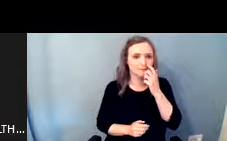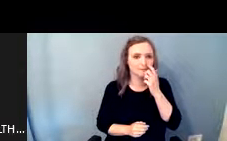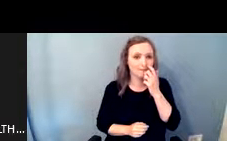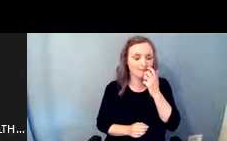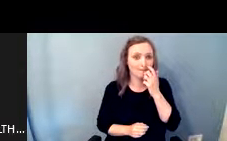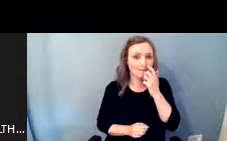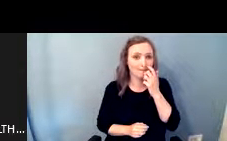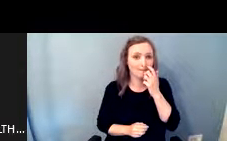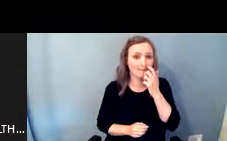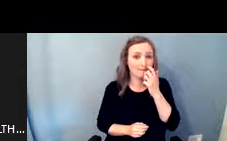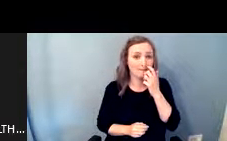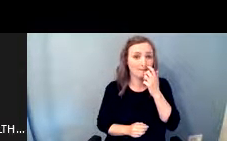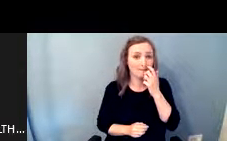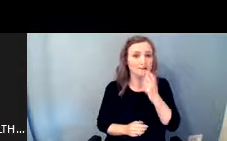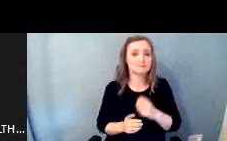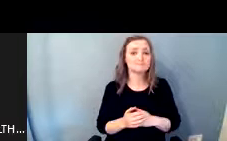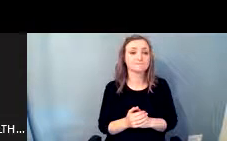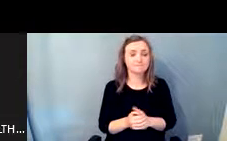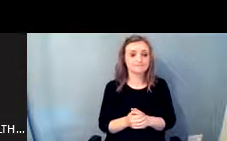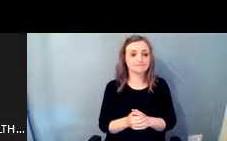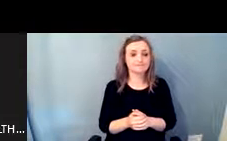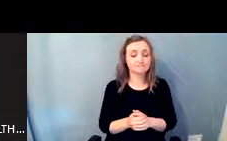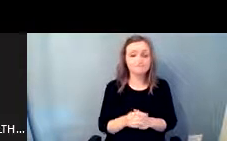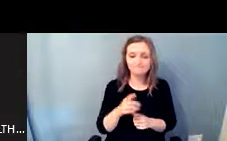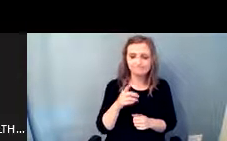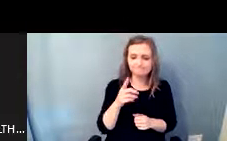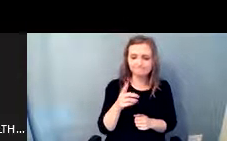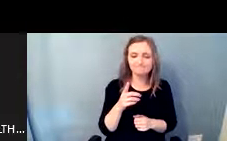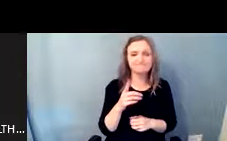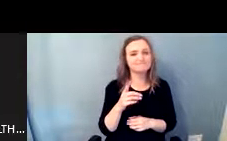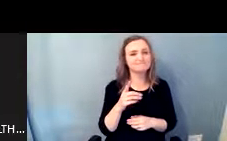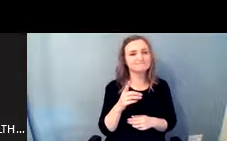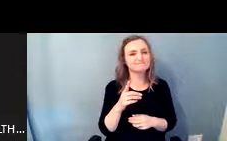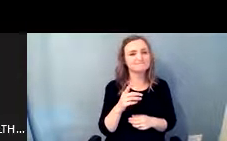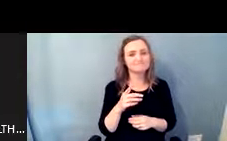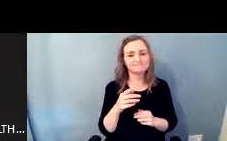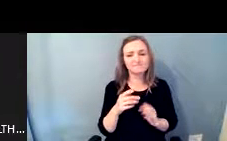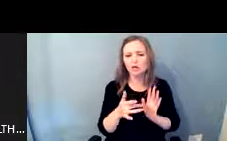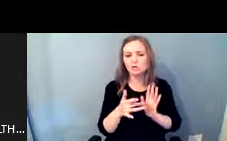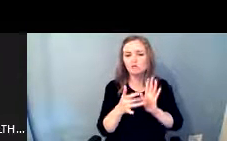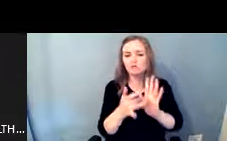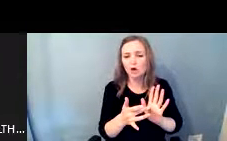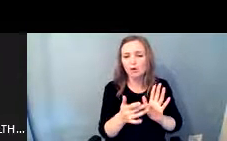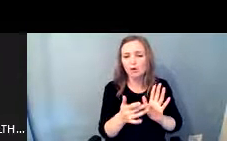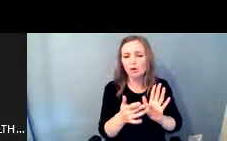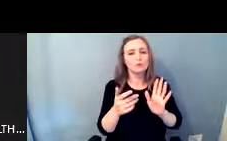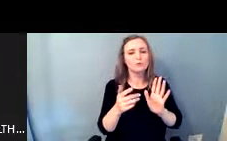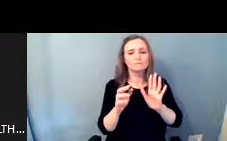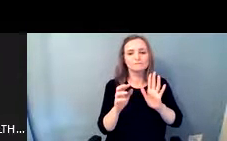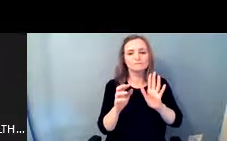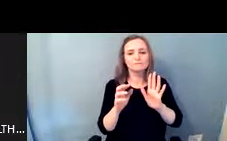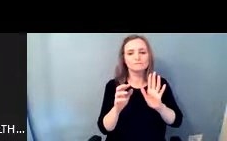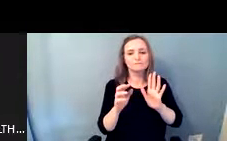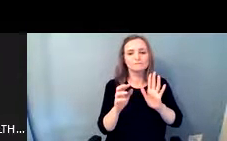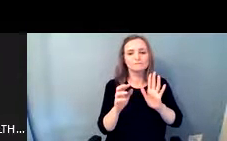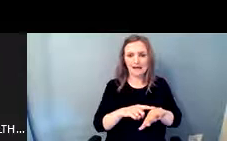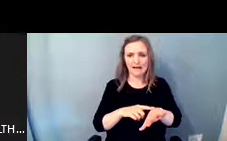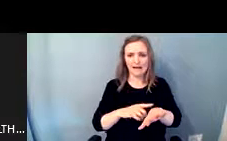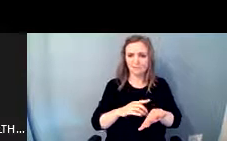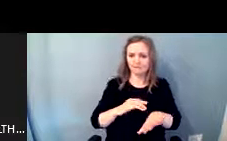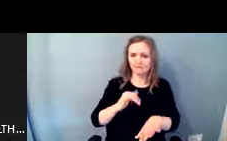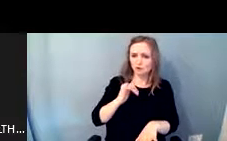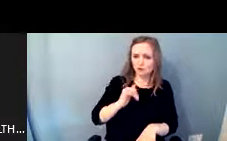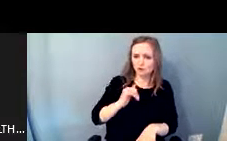So this slide really just reiterates the waiting times for cancer that we all try and work to. I